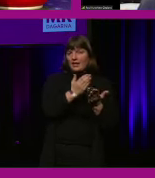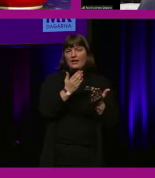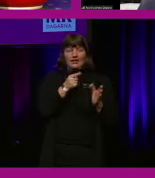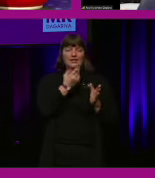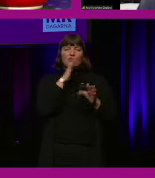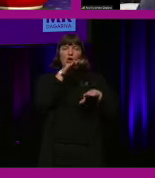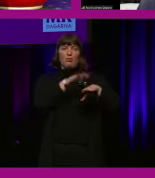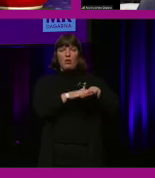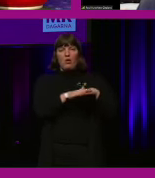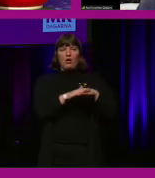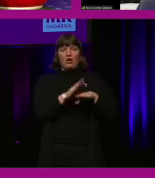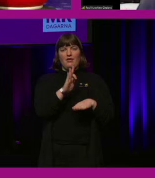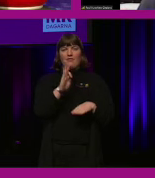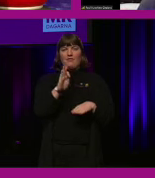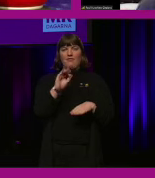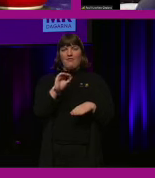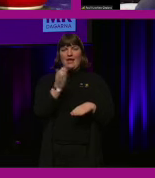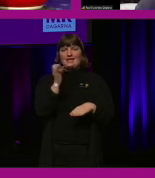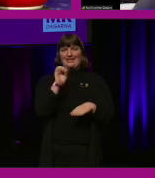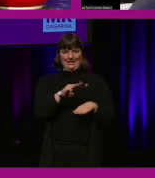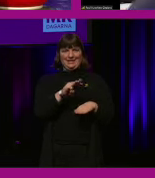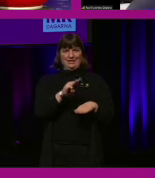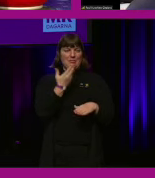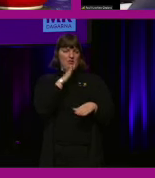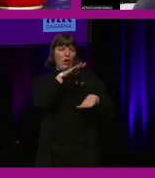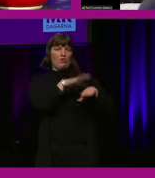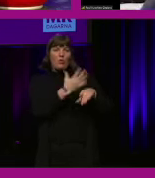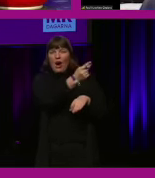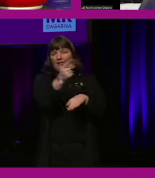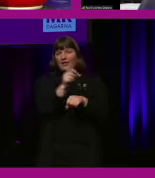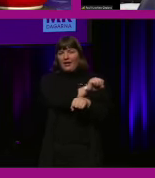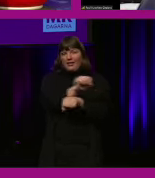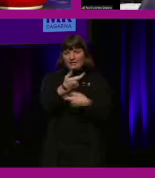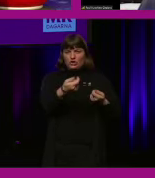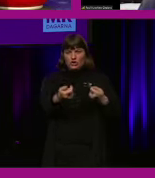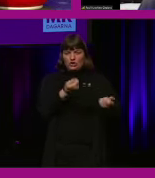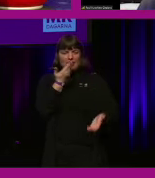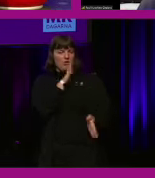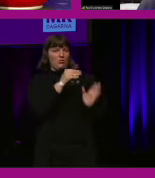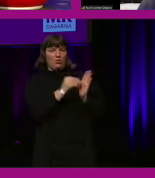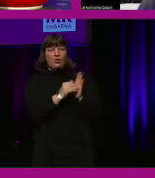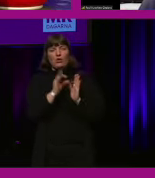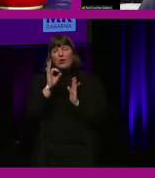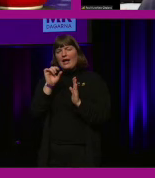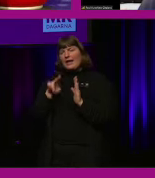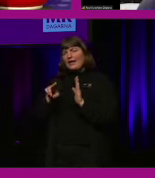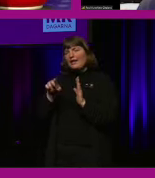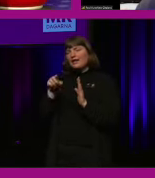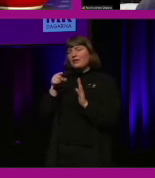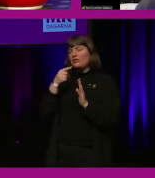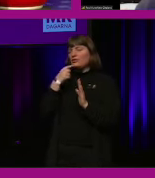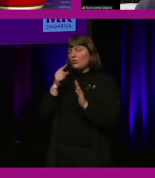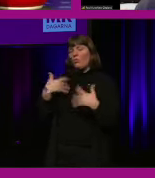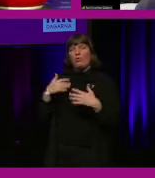of fascism and other forms of authoritarianism. Helen, gosh, so